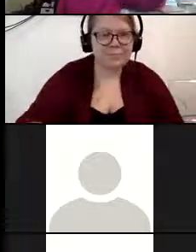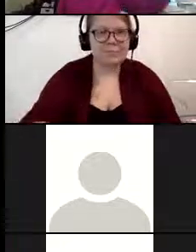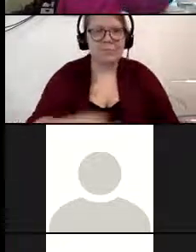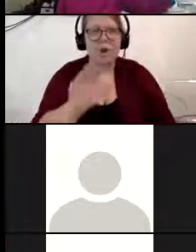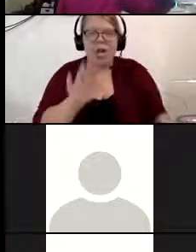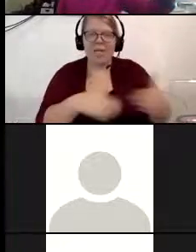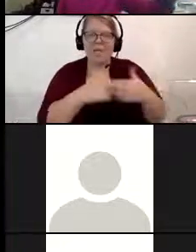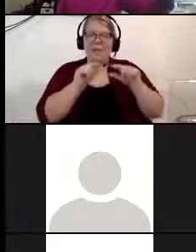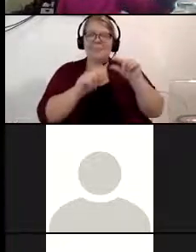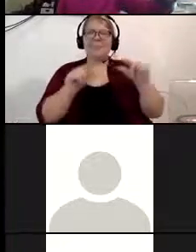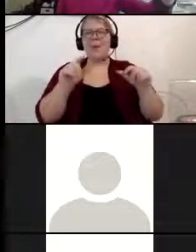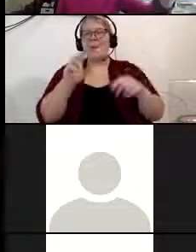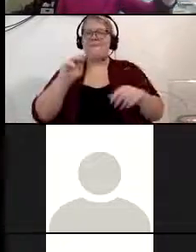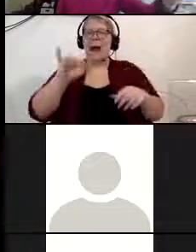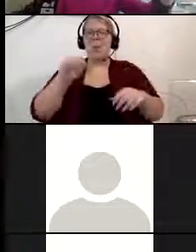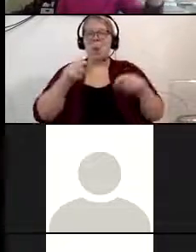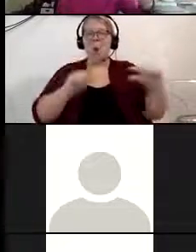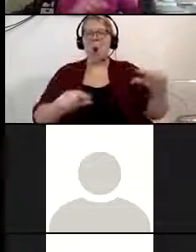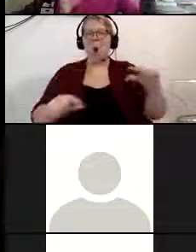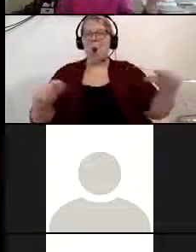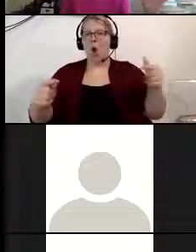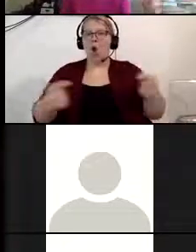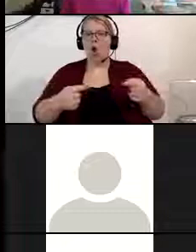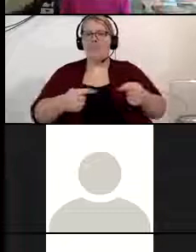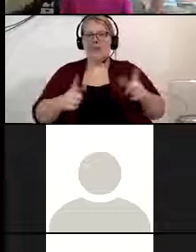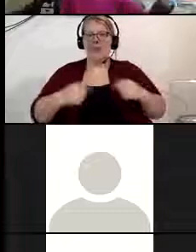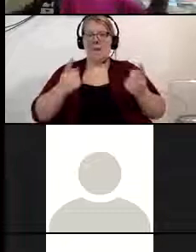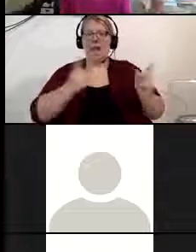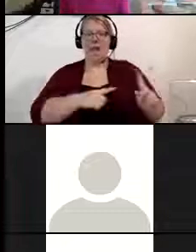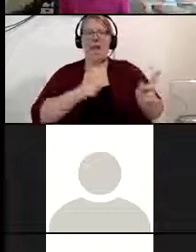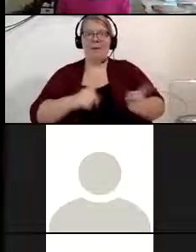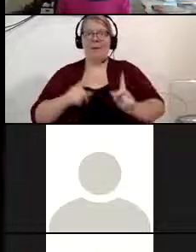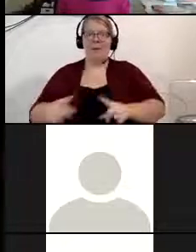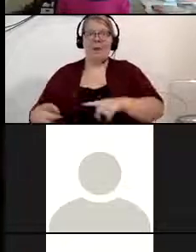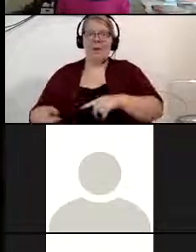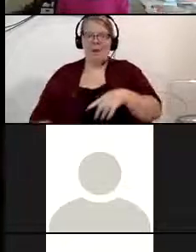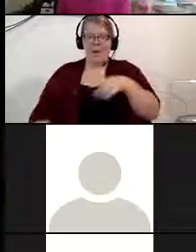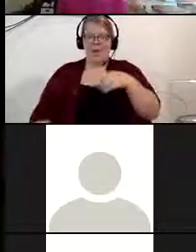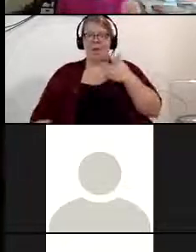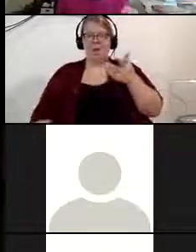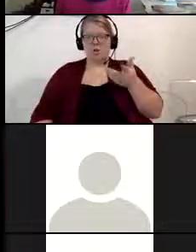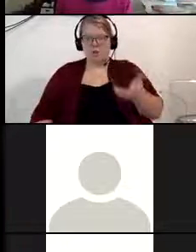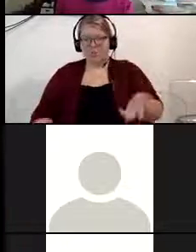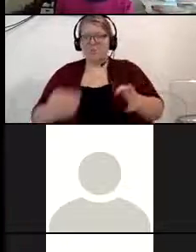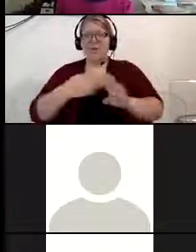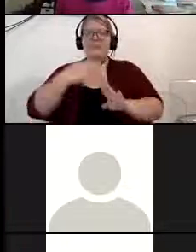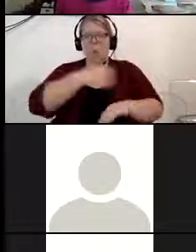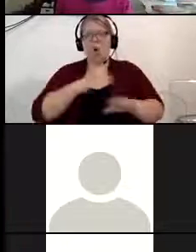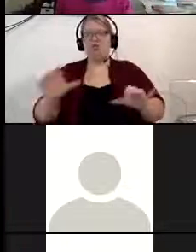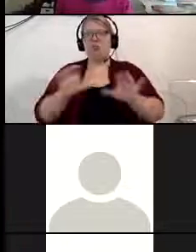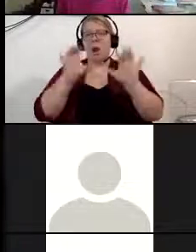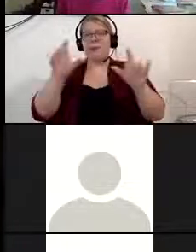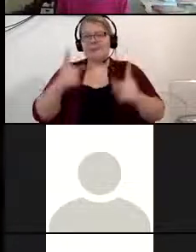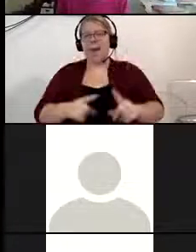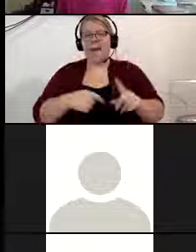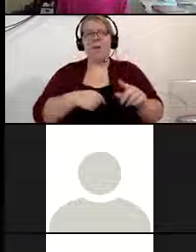the micro harms that have been happening across the gambling before the crisis even hit.